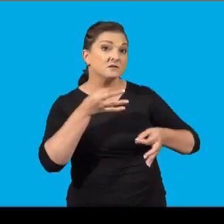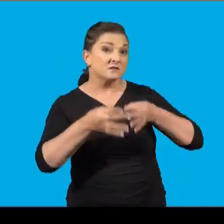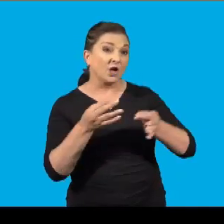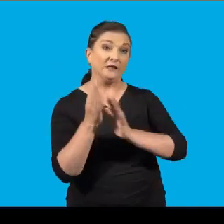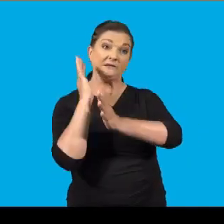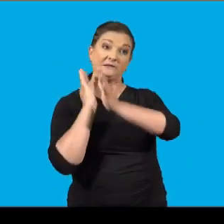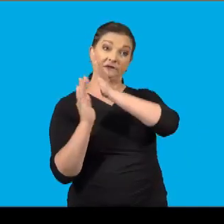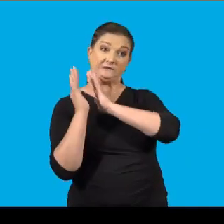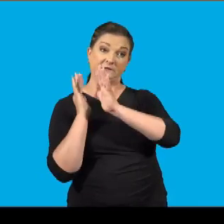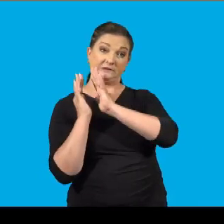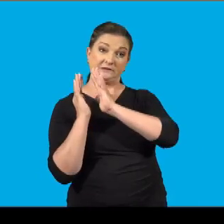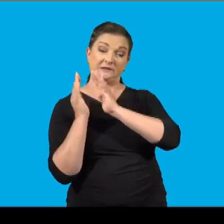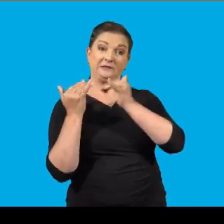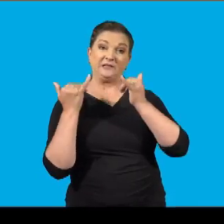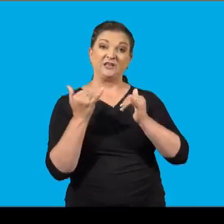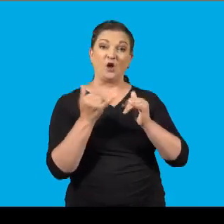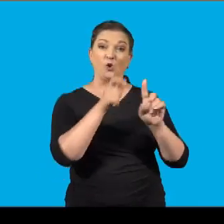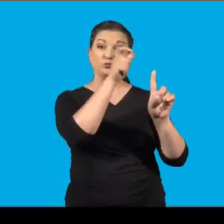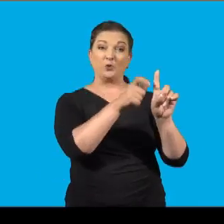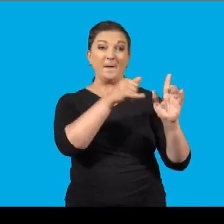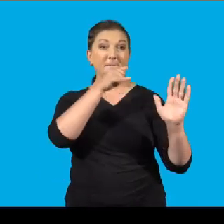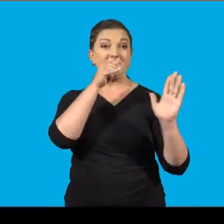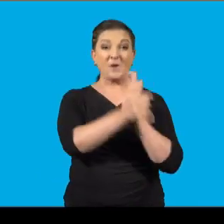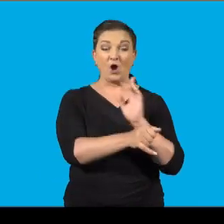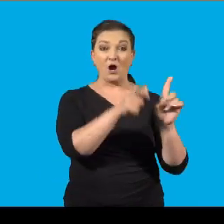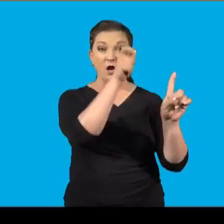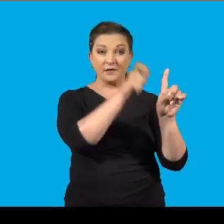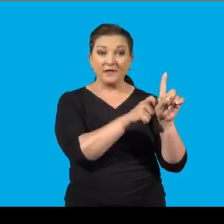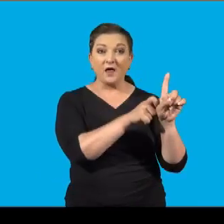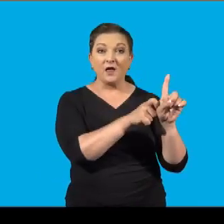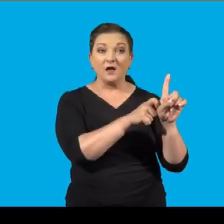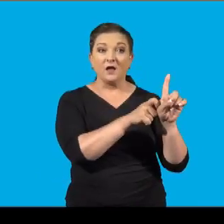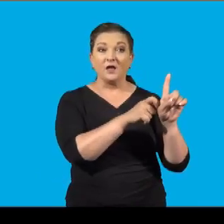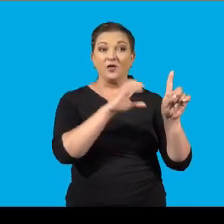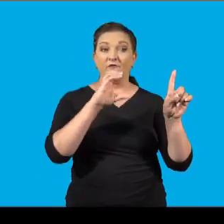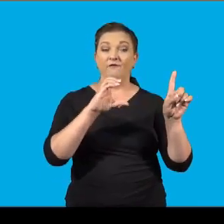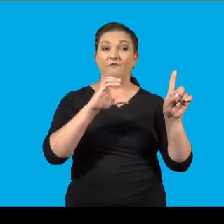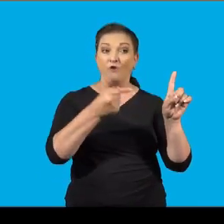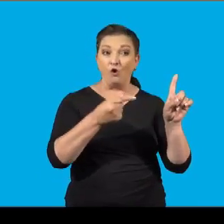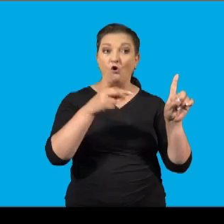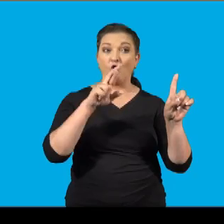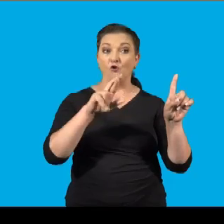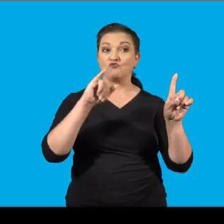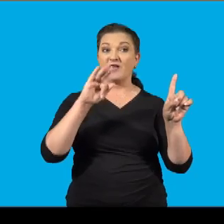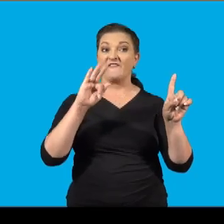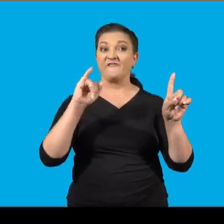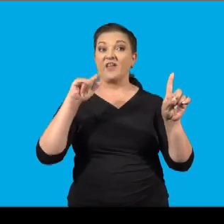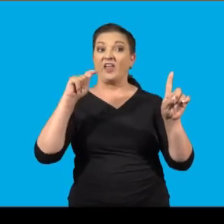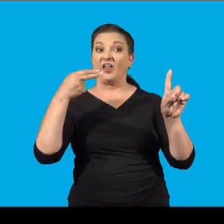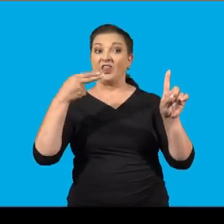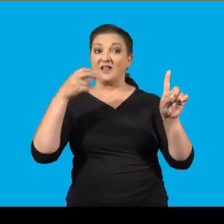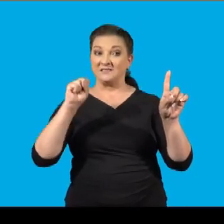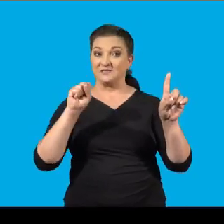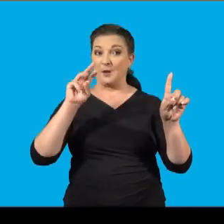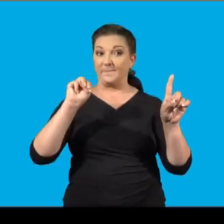for a historian researching the murder of anti-apartheid activist Griffiths Mxenge. Now, don't forget to look at the